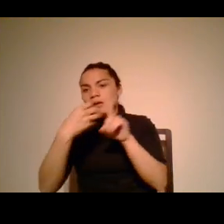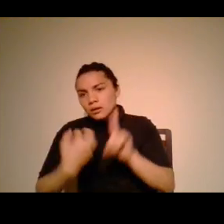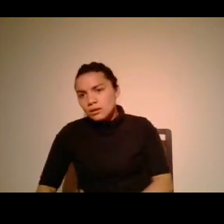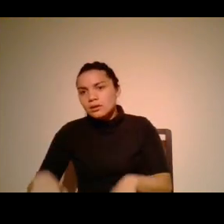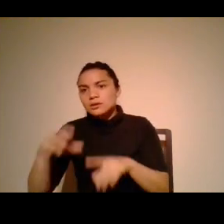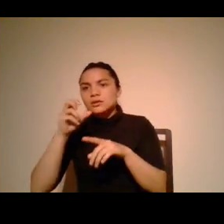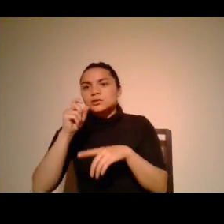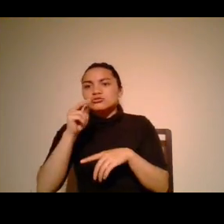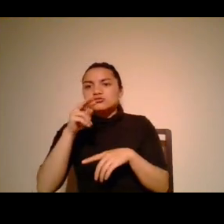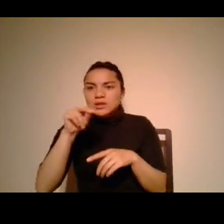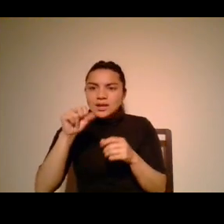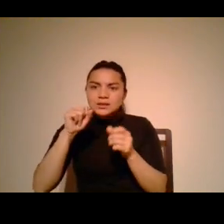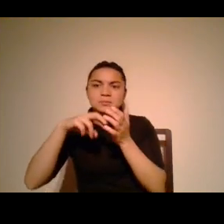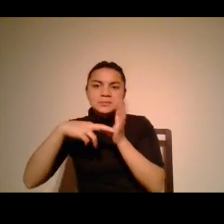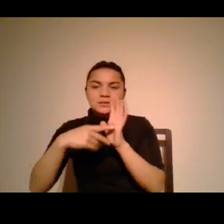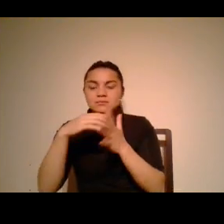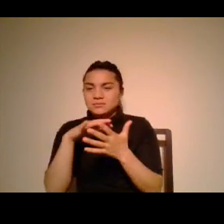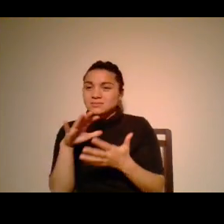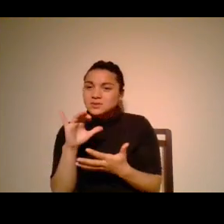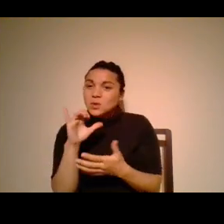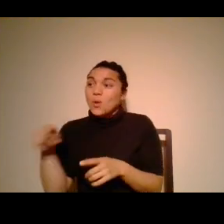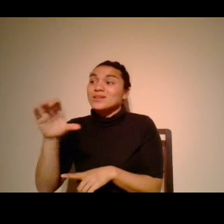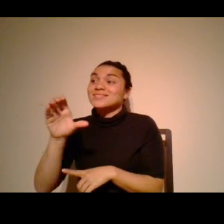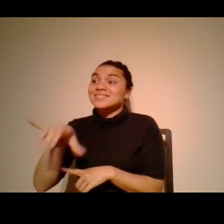can help with.